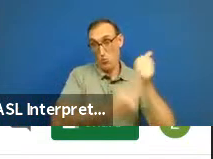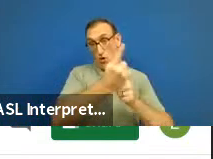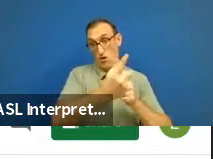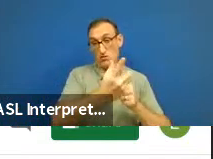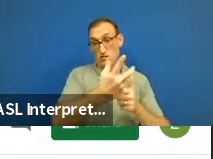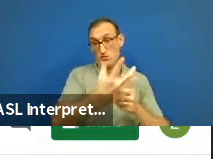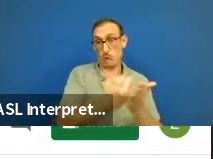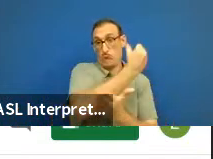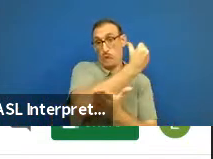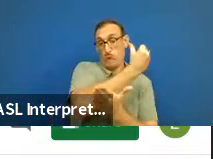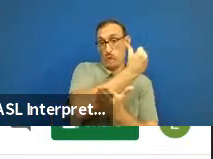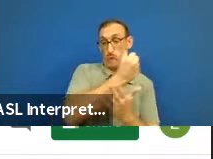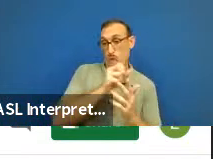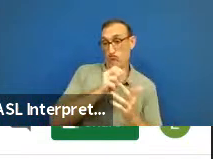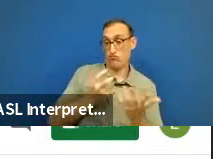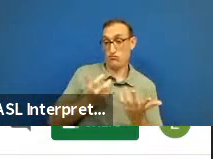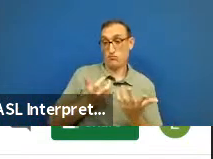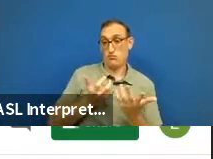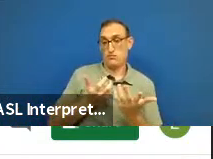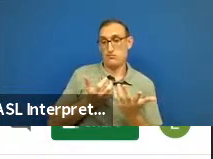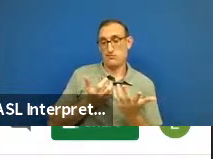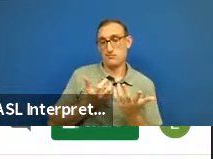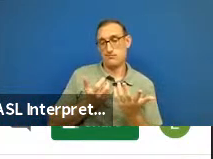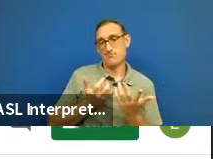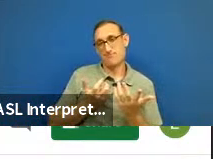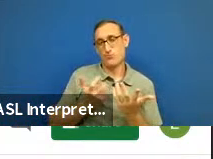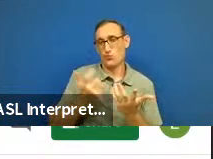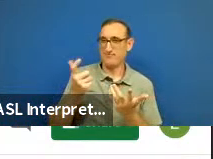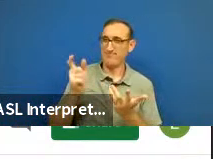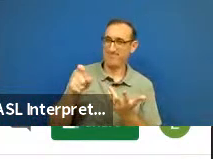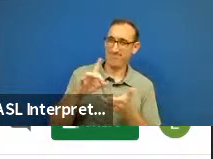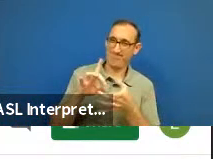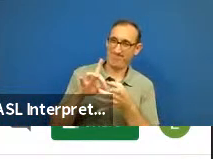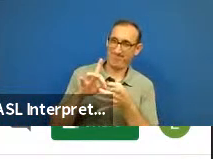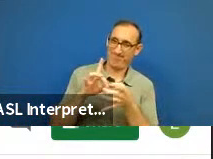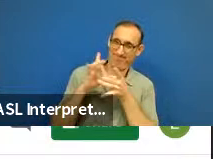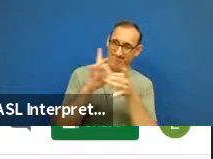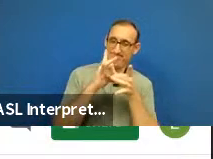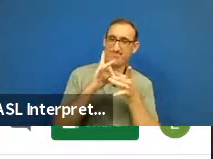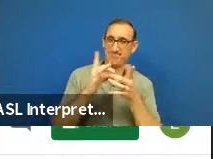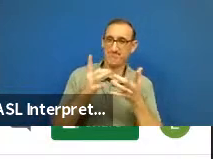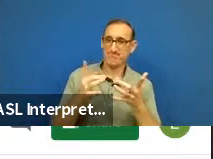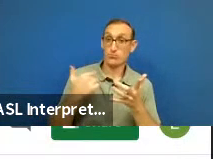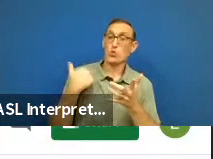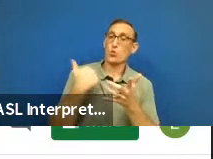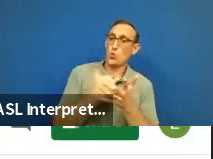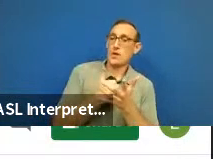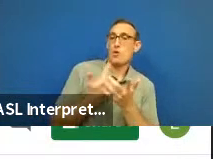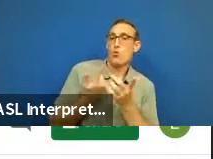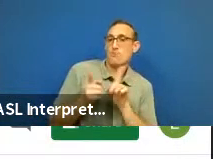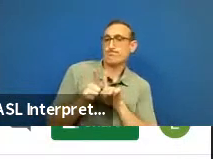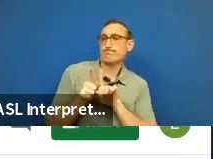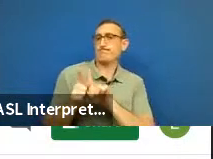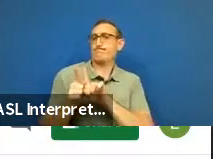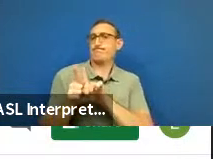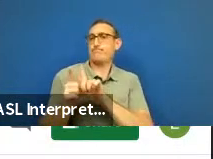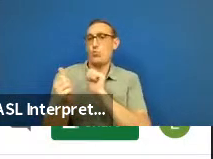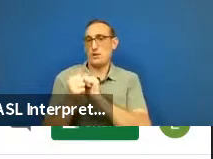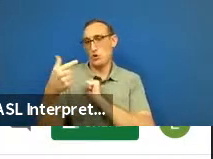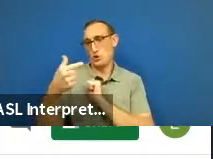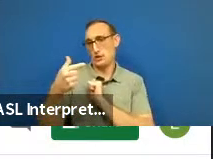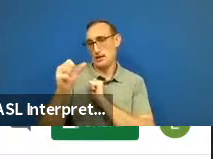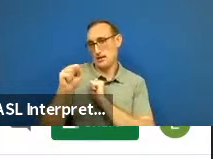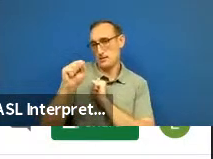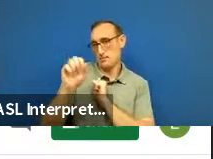it is a bit more collaborative. So we work alongside with GSBA from my